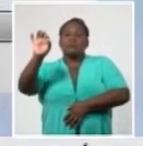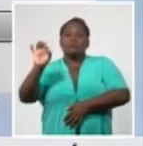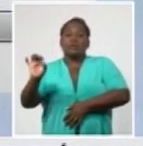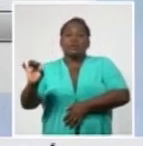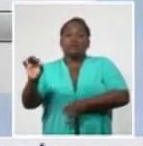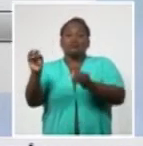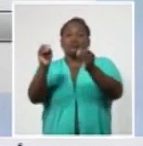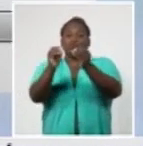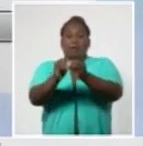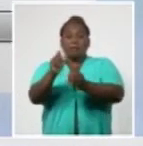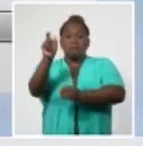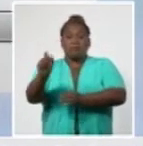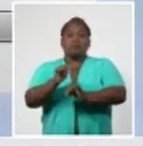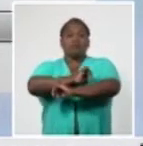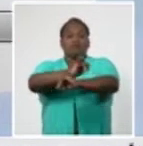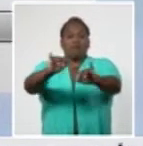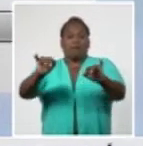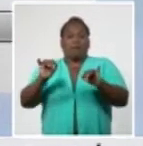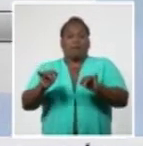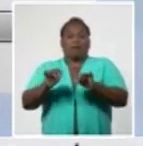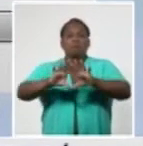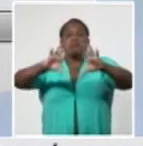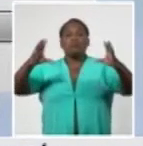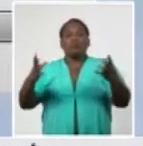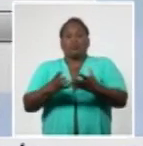49.79% of confirmed cases in the world.